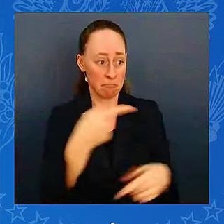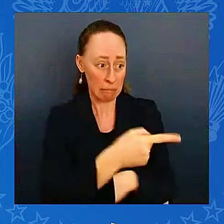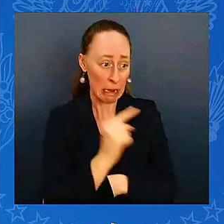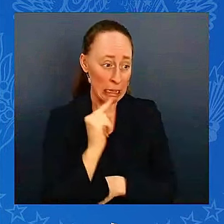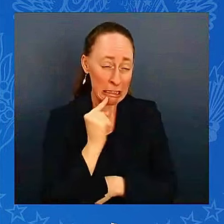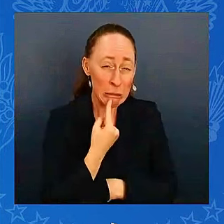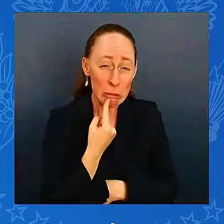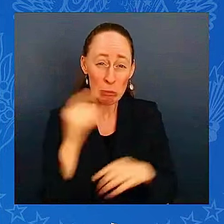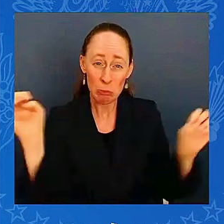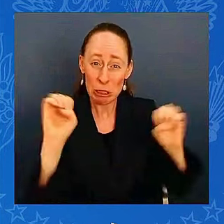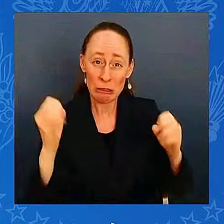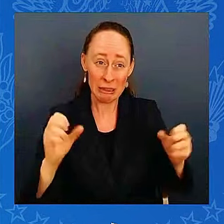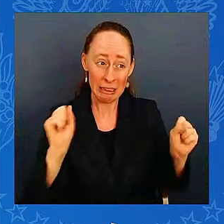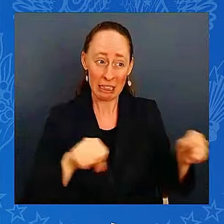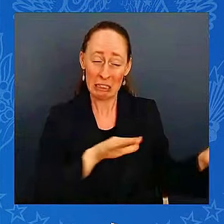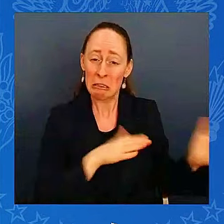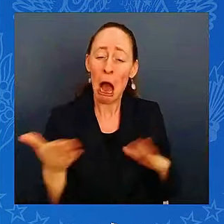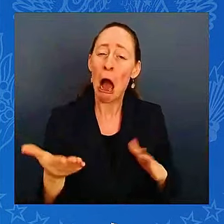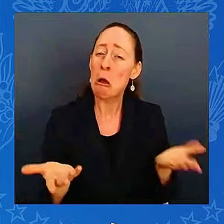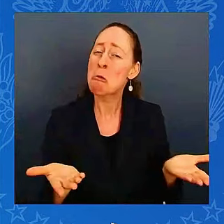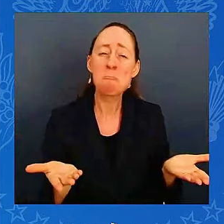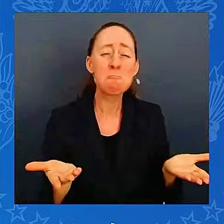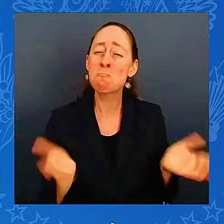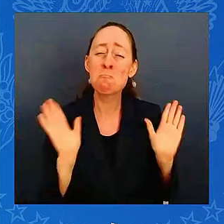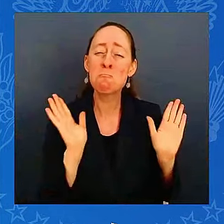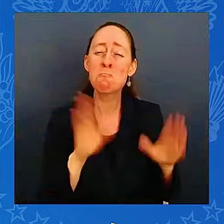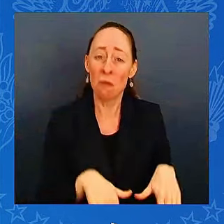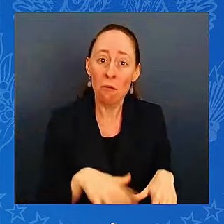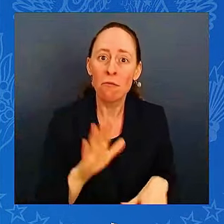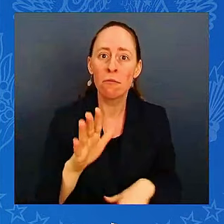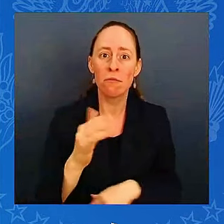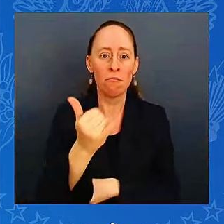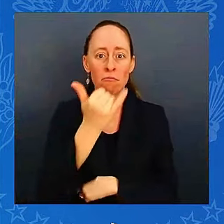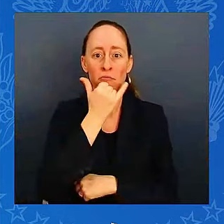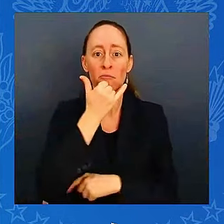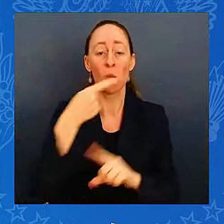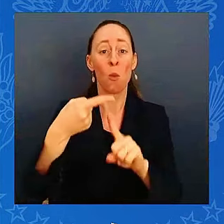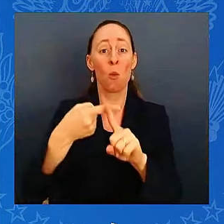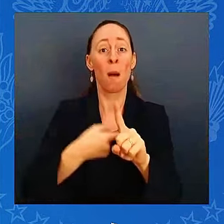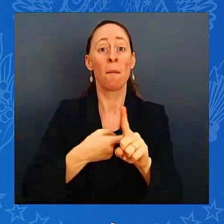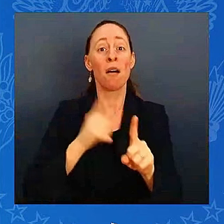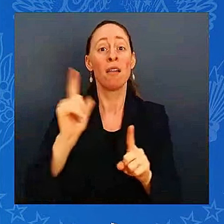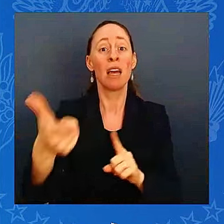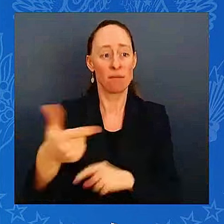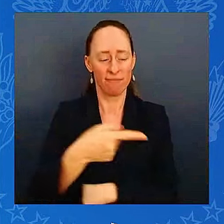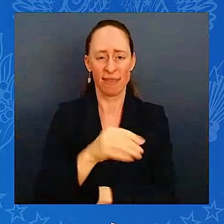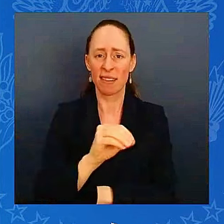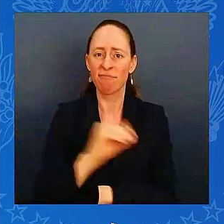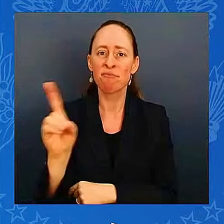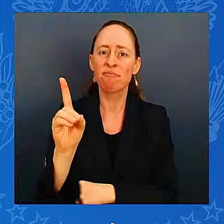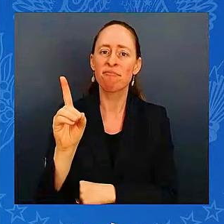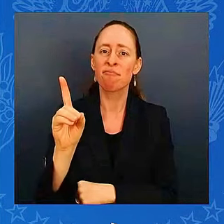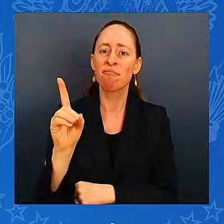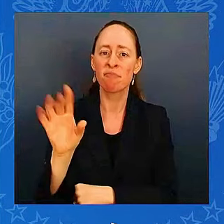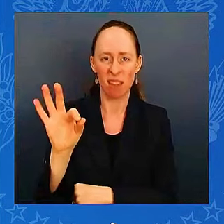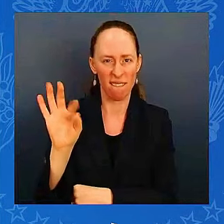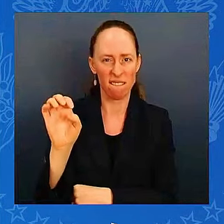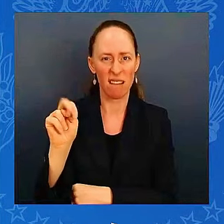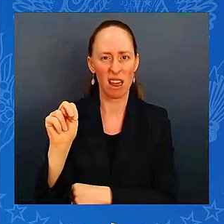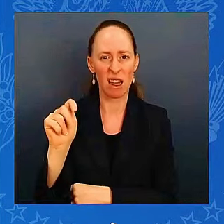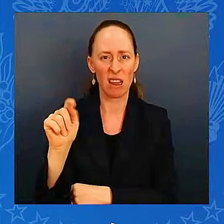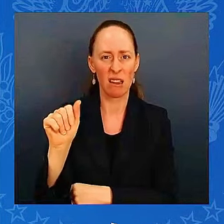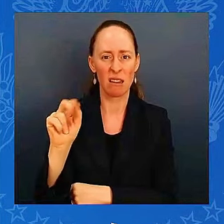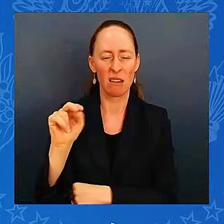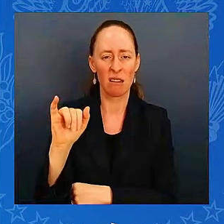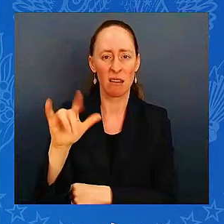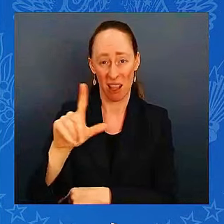later, Courtney died from a fentanyl overdose. She was just 20 years old. 20 years